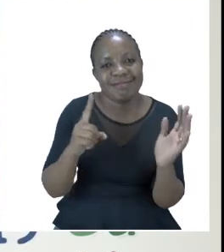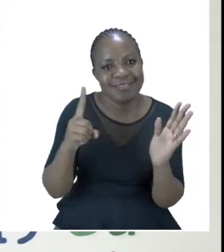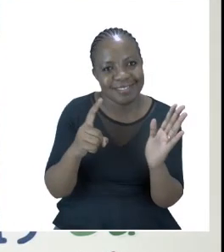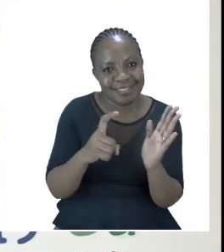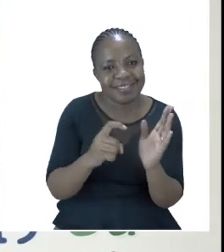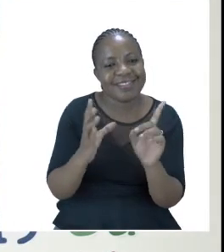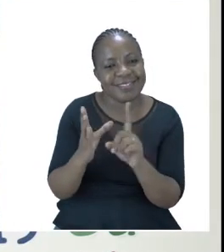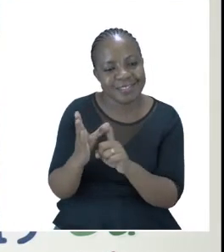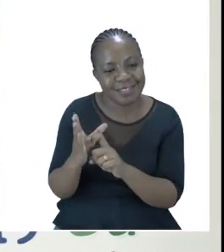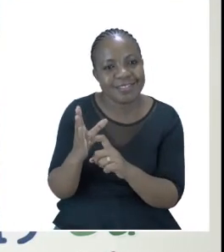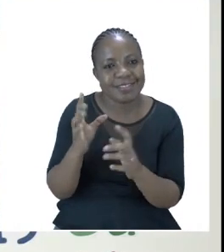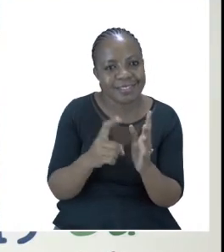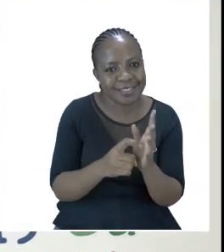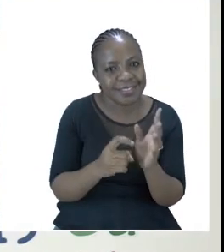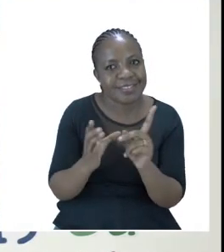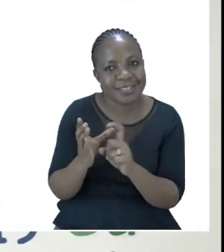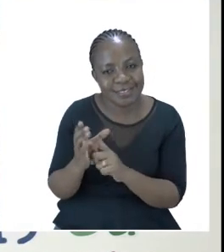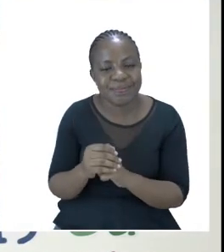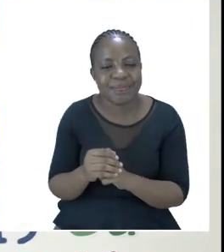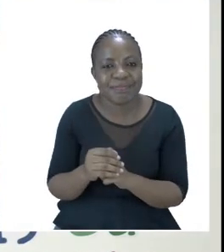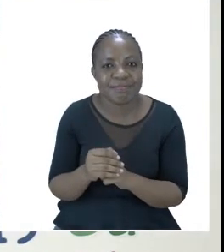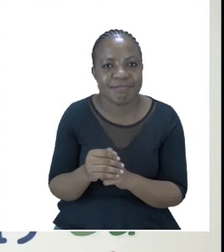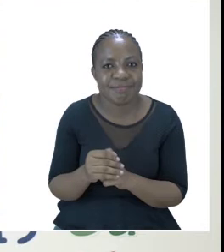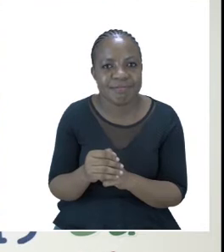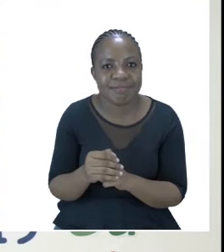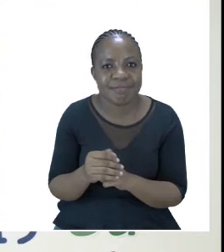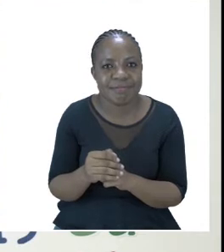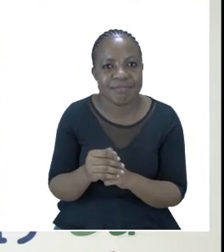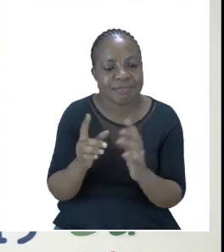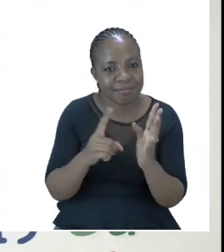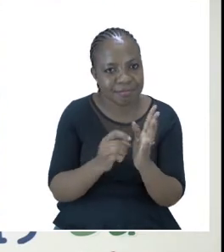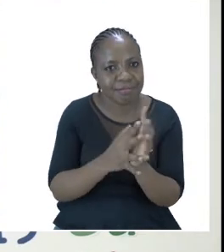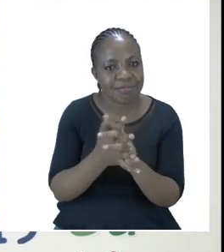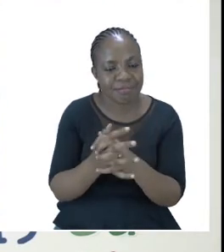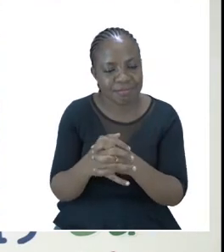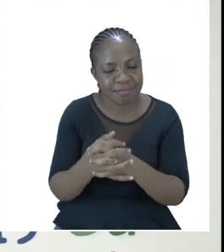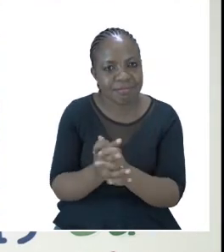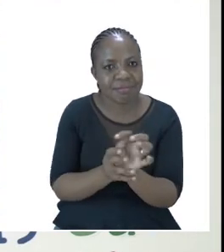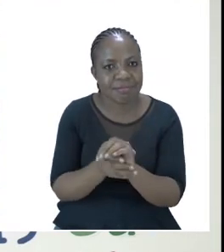are sanitizing. Are you ready? Very good.